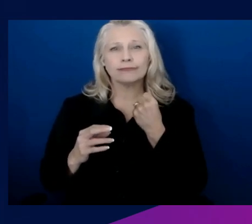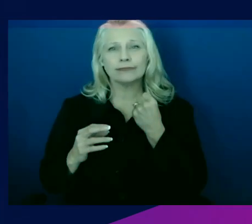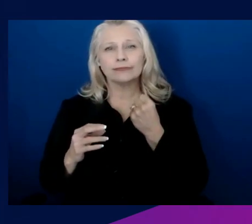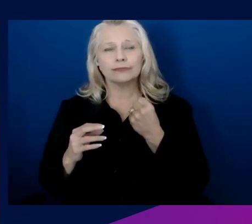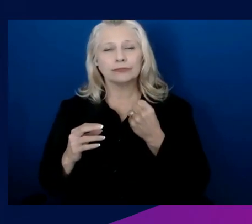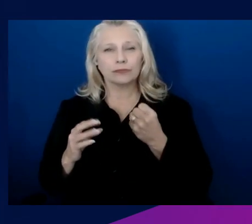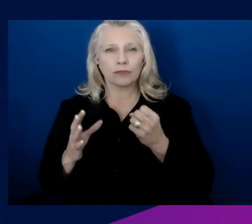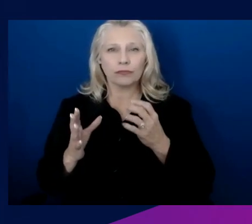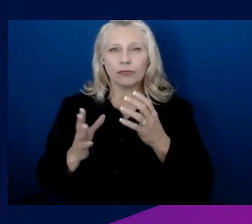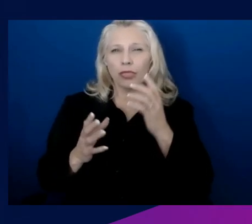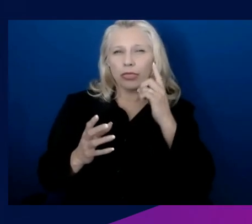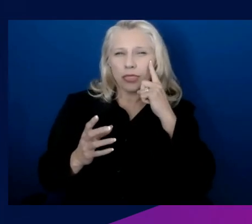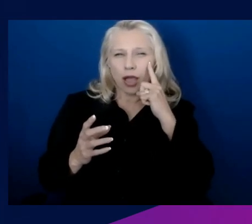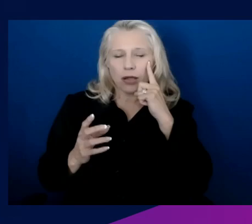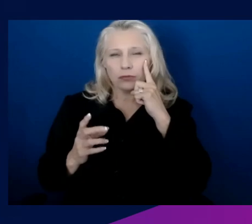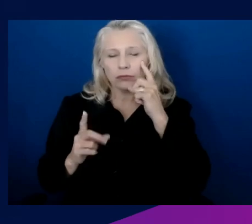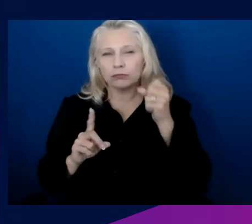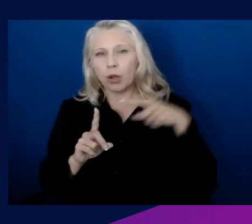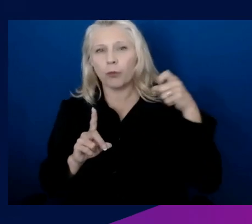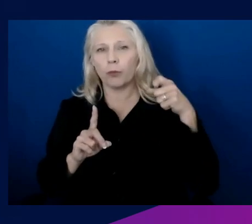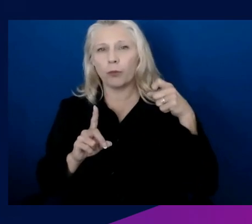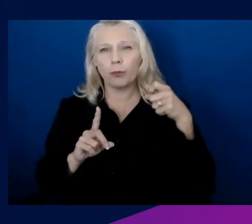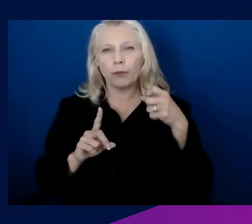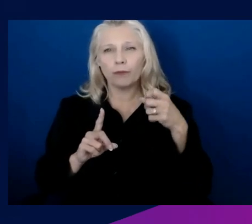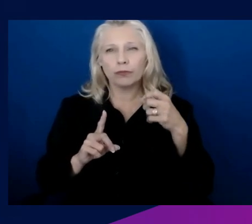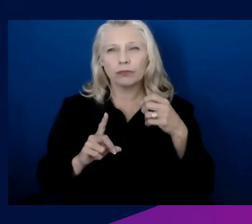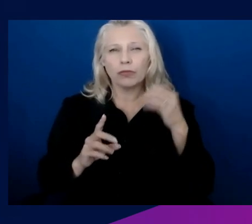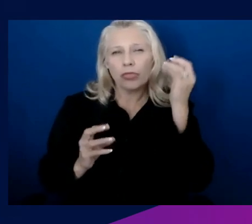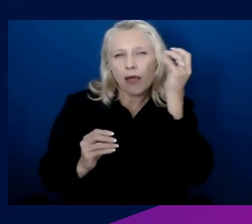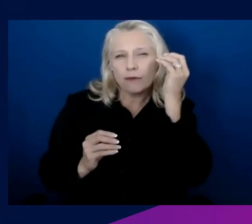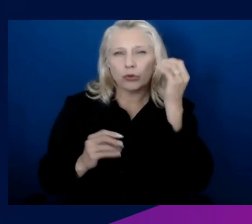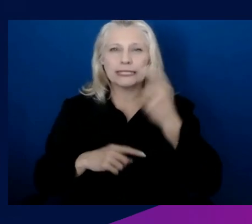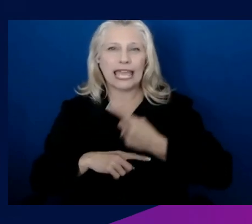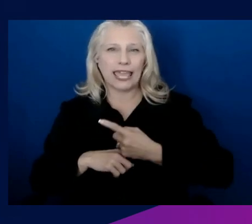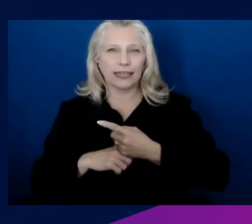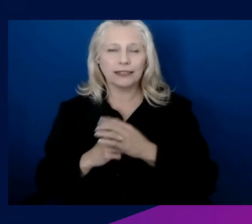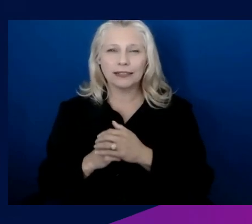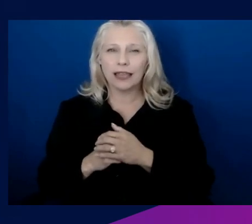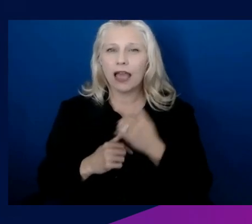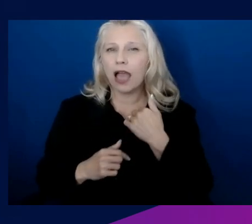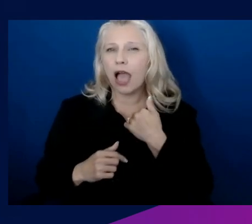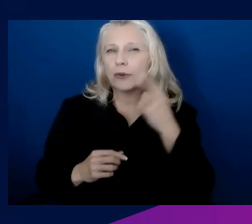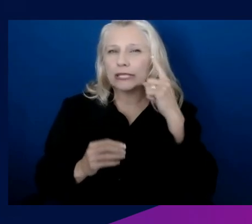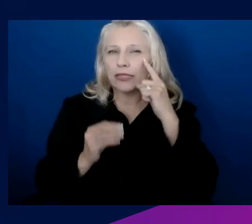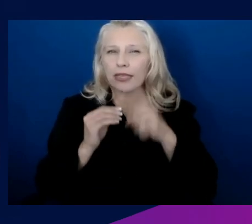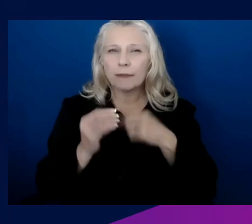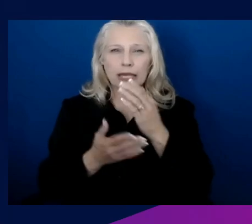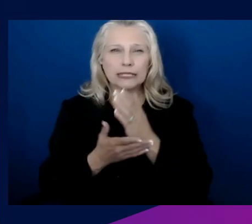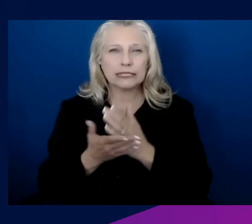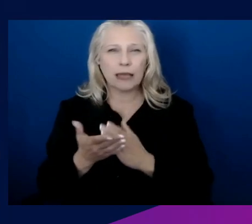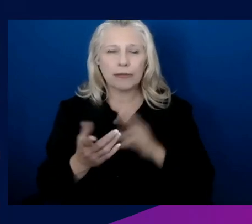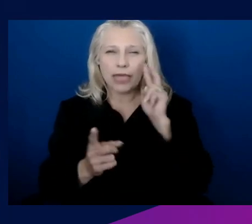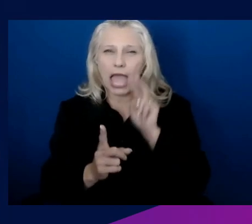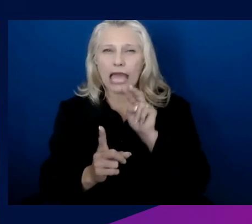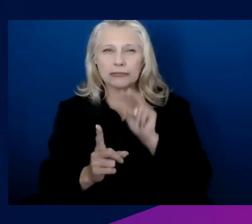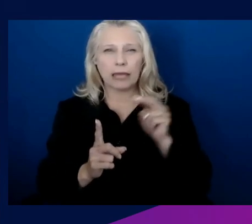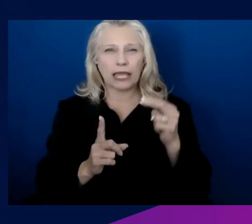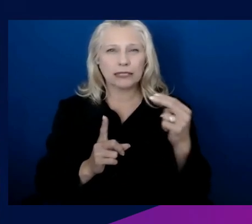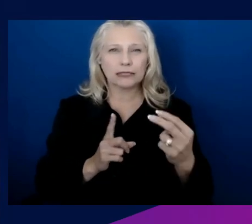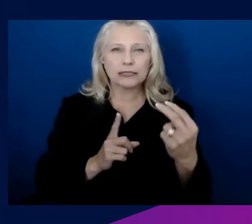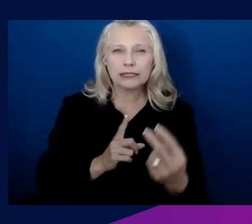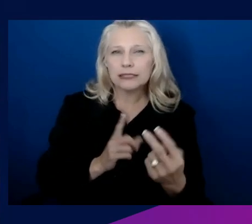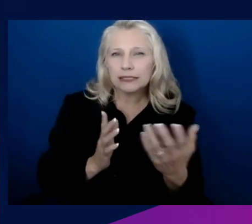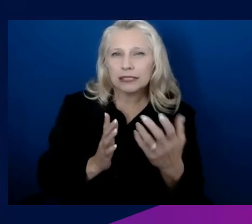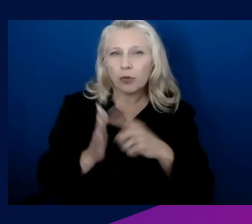robust and thought-provoking and thoughtful day, I was thinking about some of the aspects of what